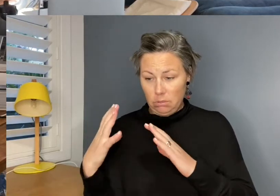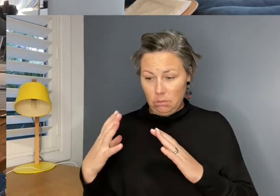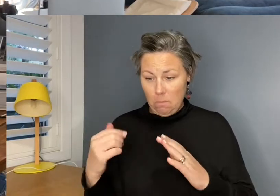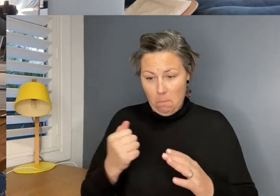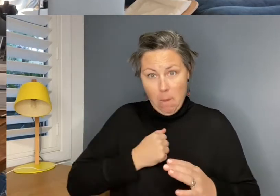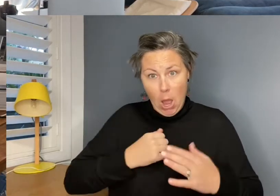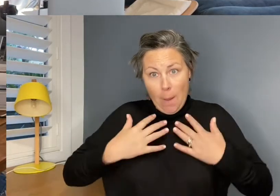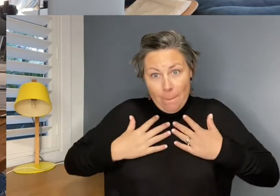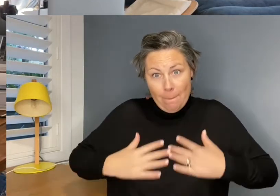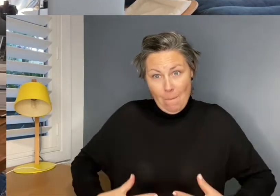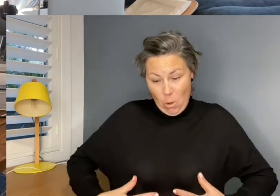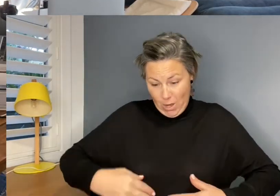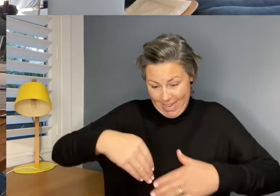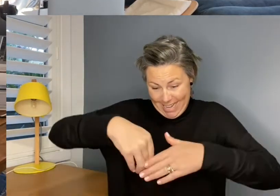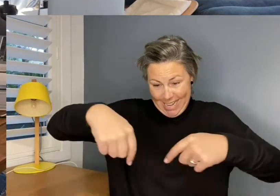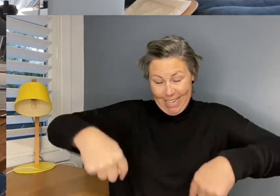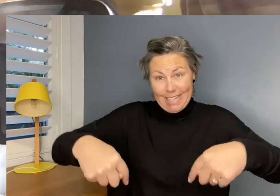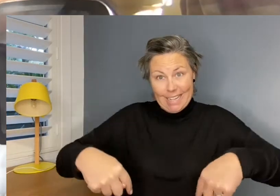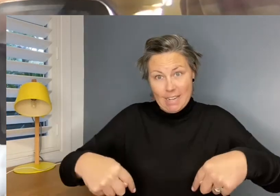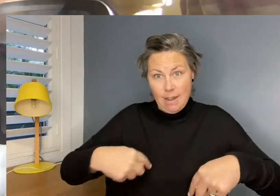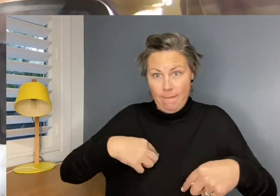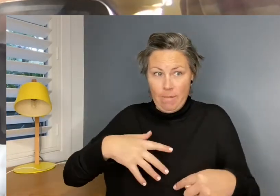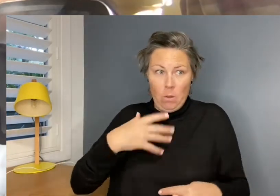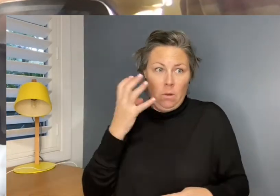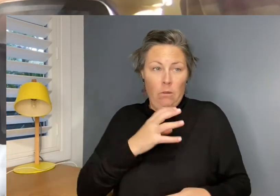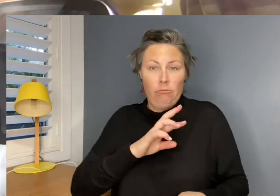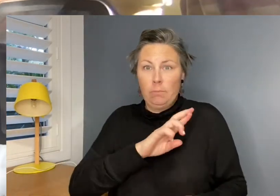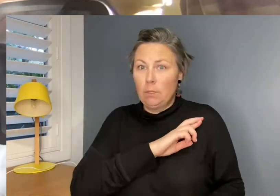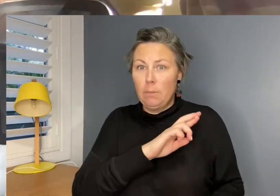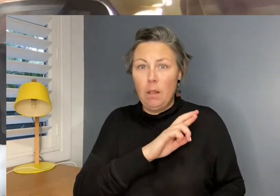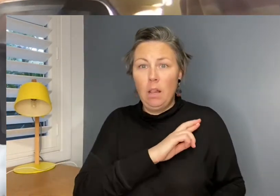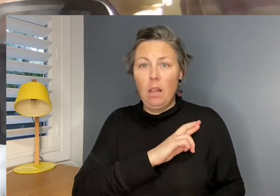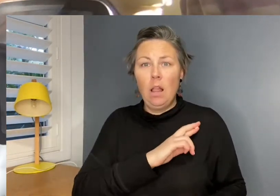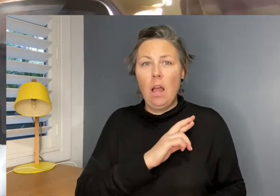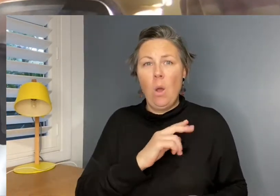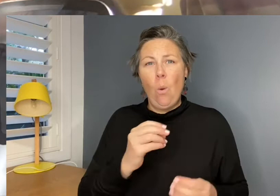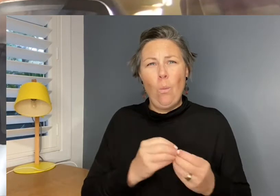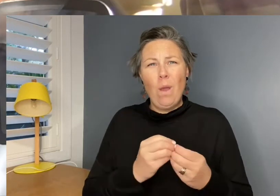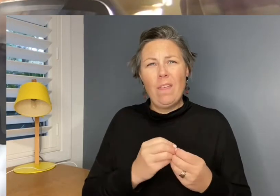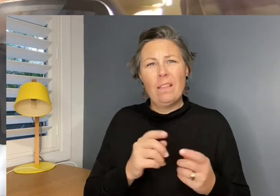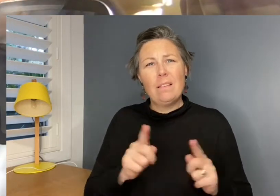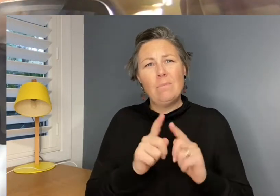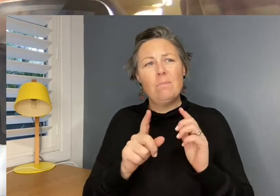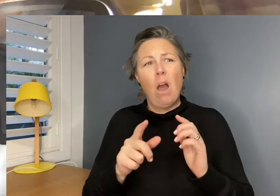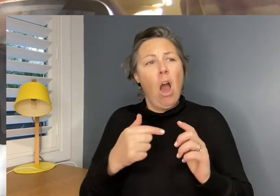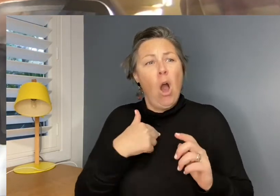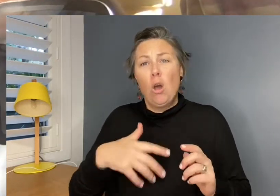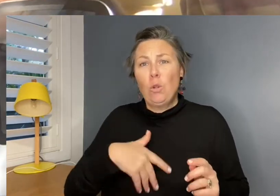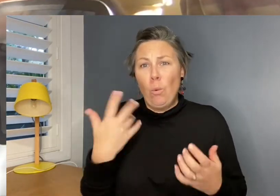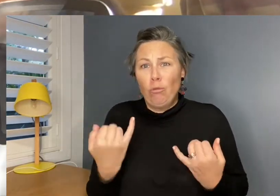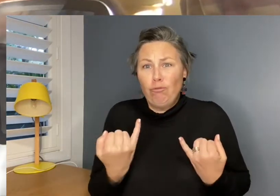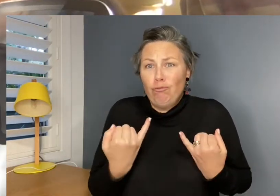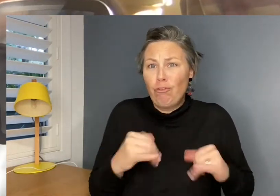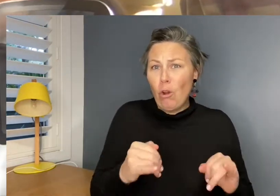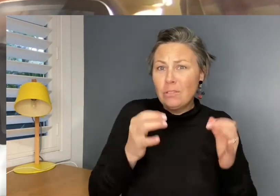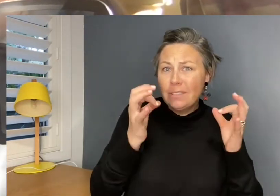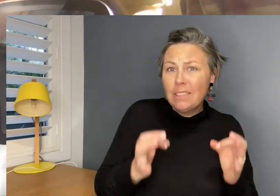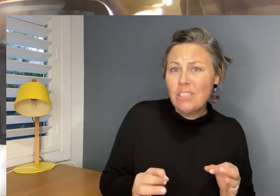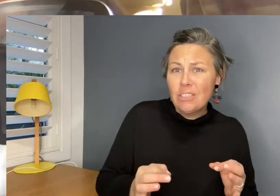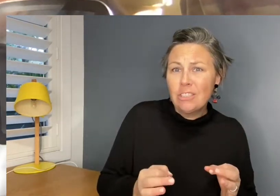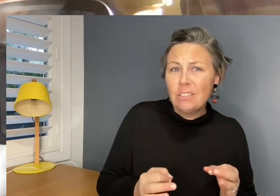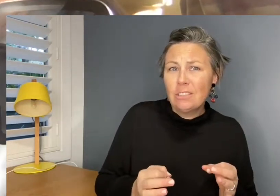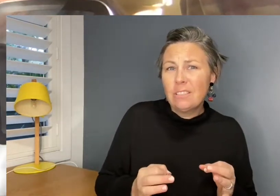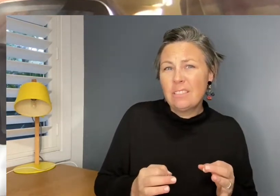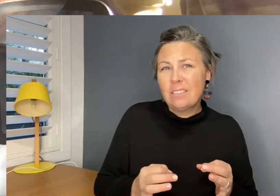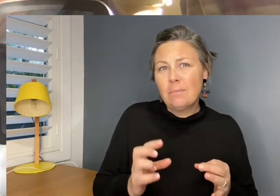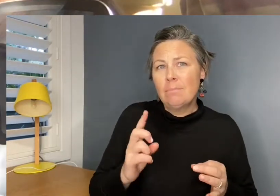child because it's in my body. Yeah. And I don't want to be naive and make the wrong decision. But I